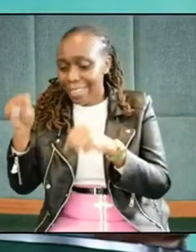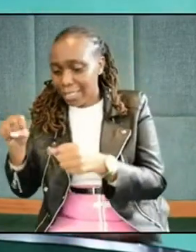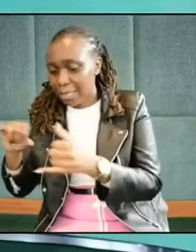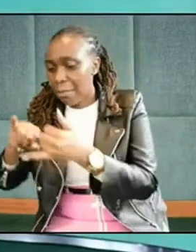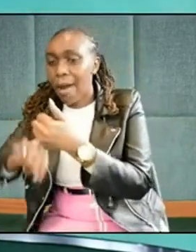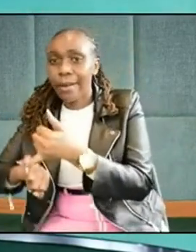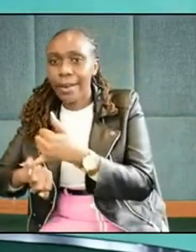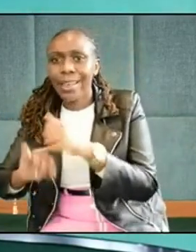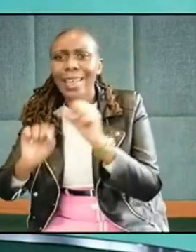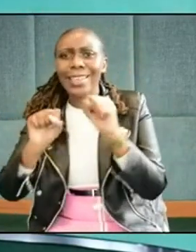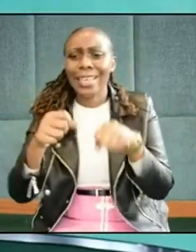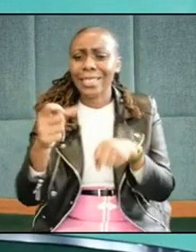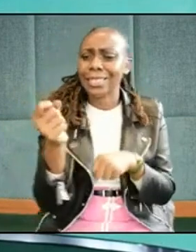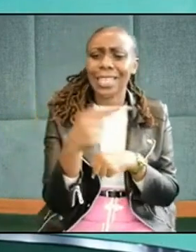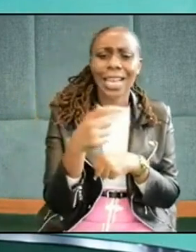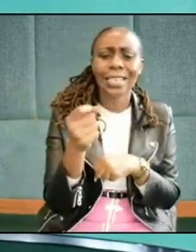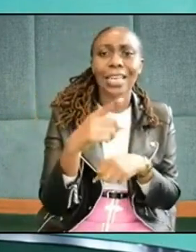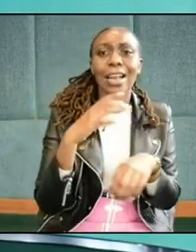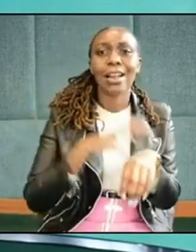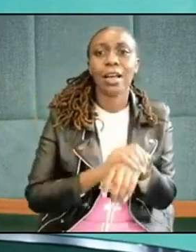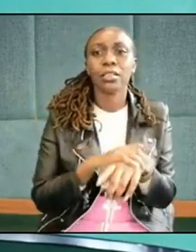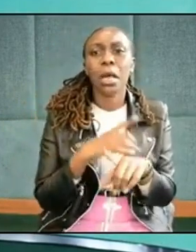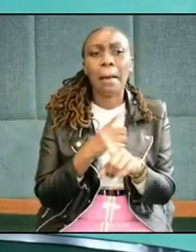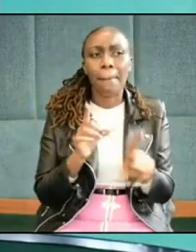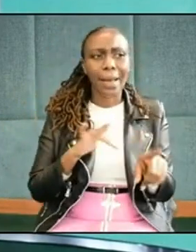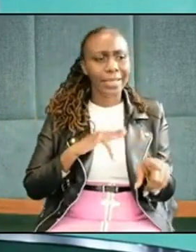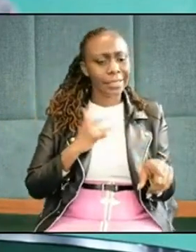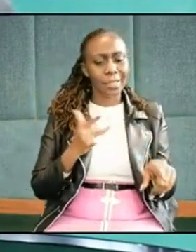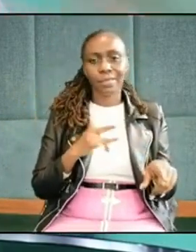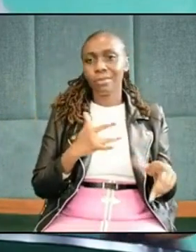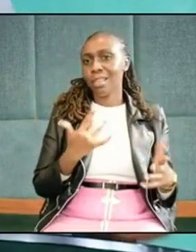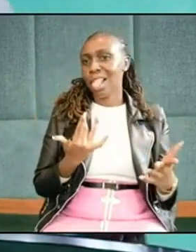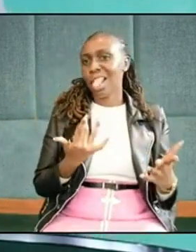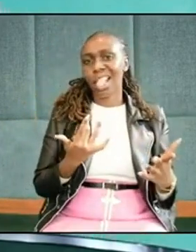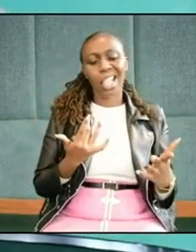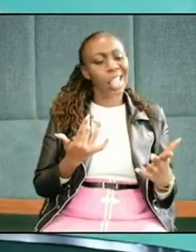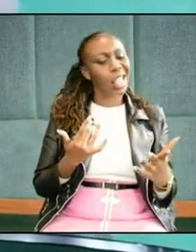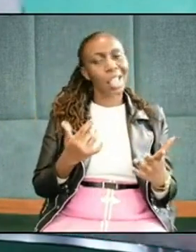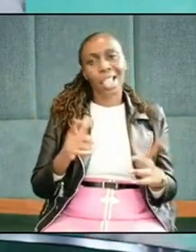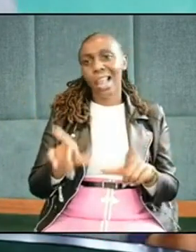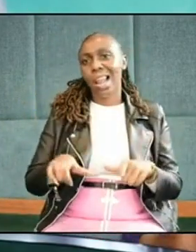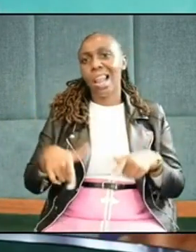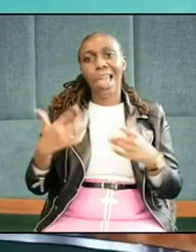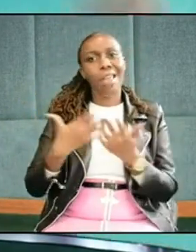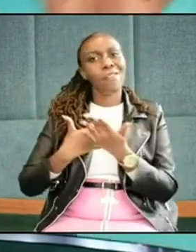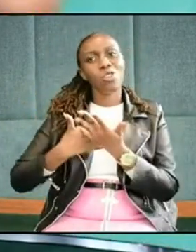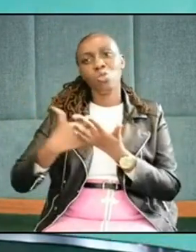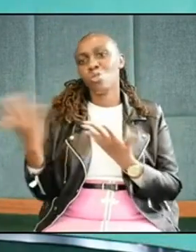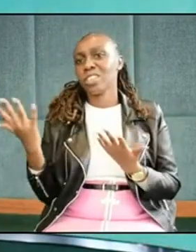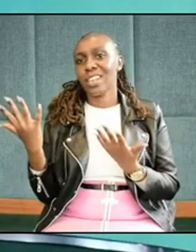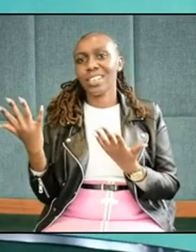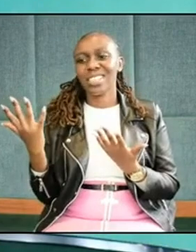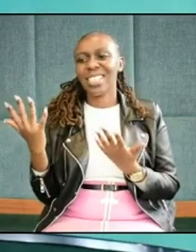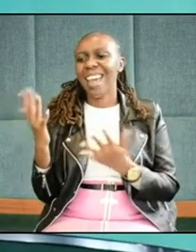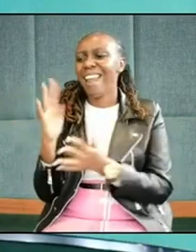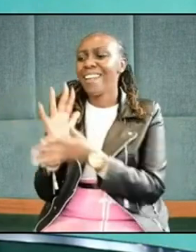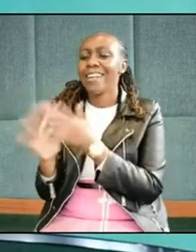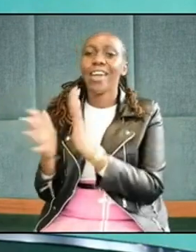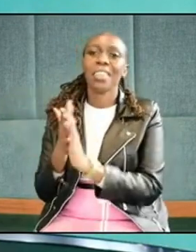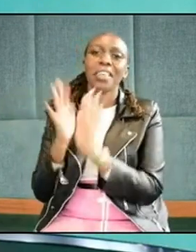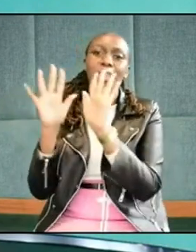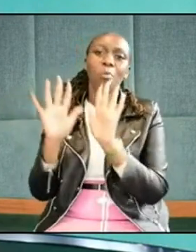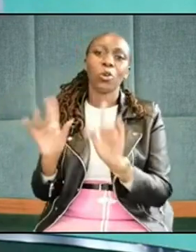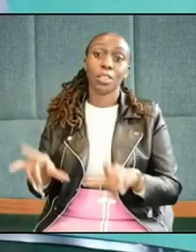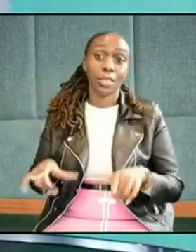be salaried. But still, they feel life is useless and nothing really matters in this life.